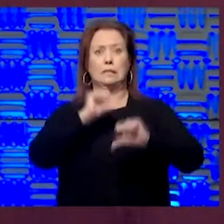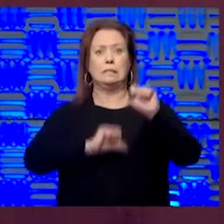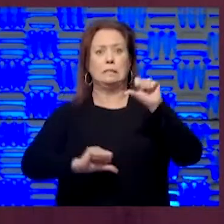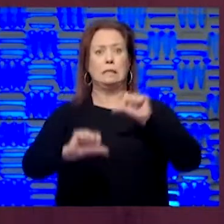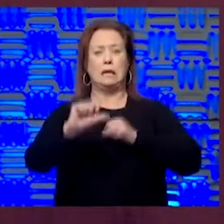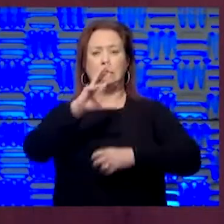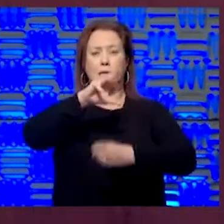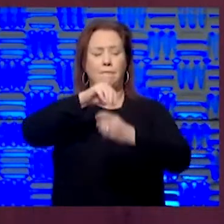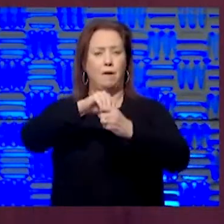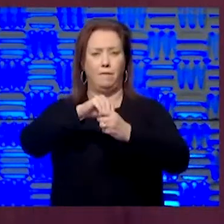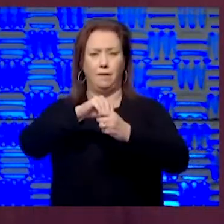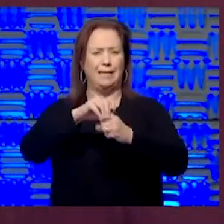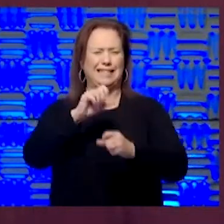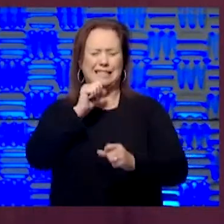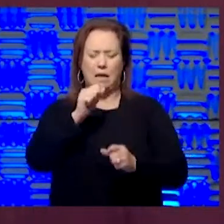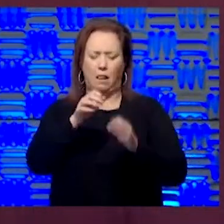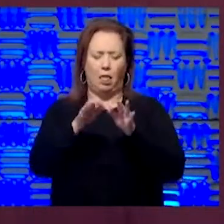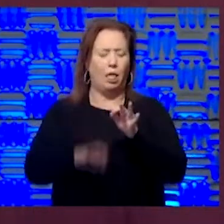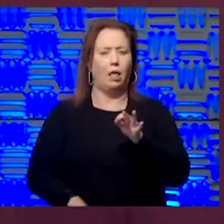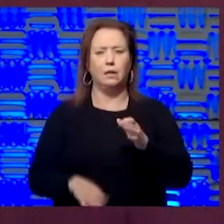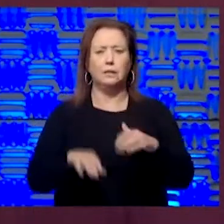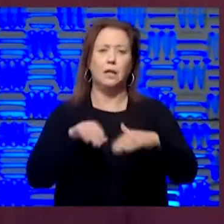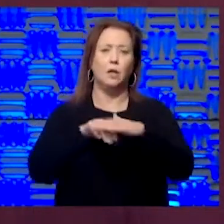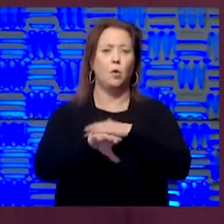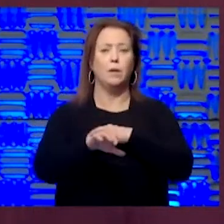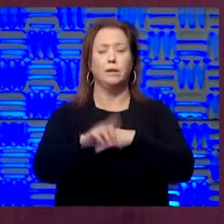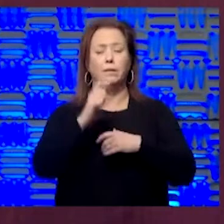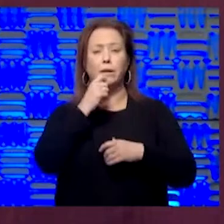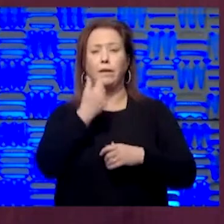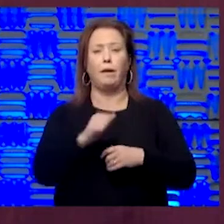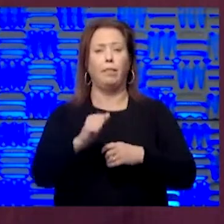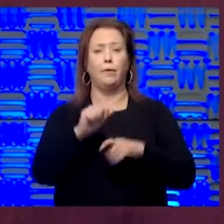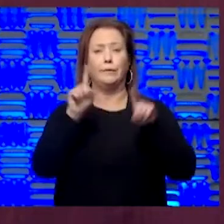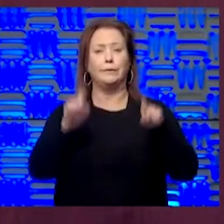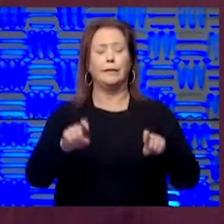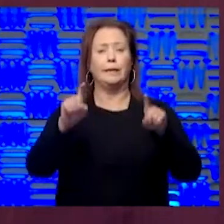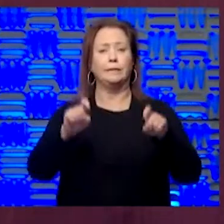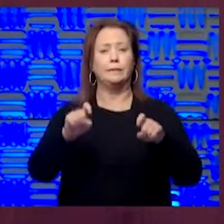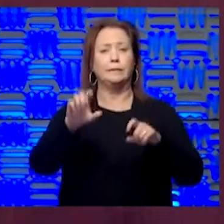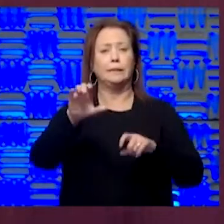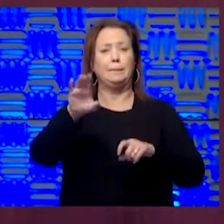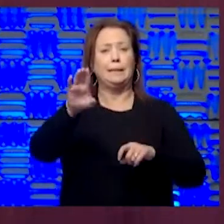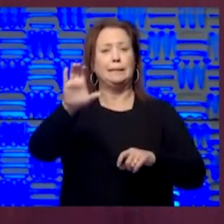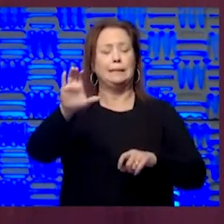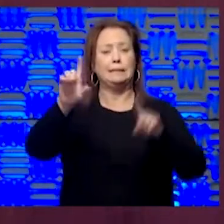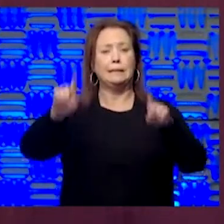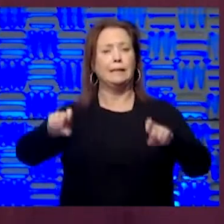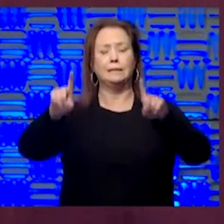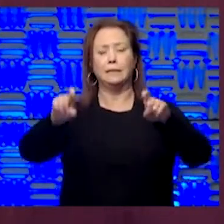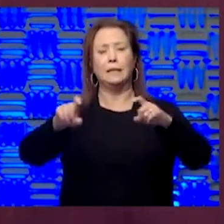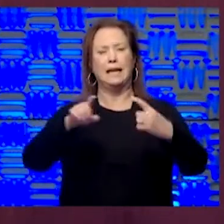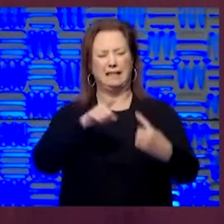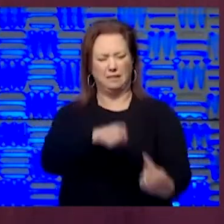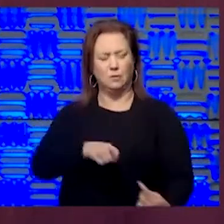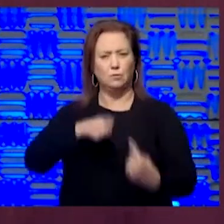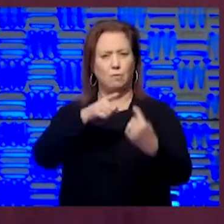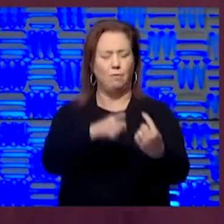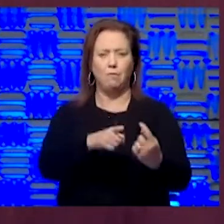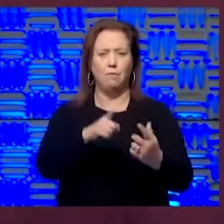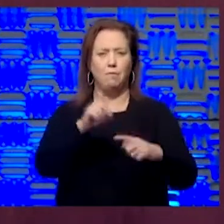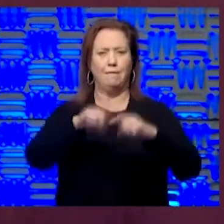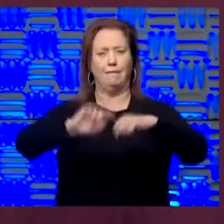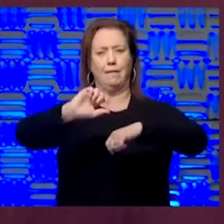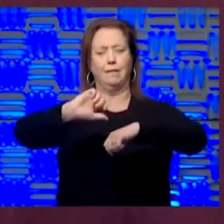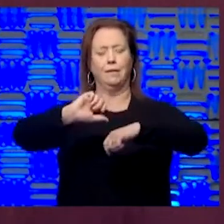most folks realize. It's not like just going to get another CBC. And that's the struggle. And so as a result, we've not been